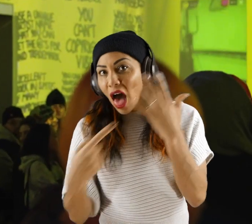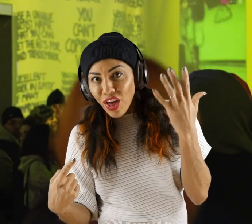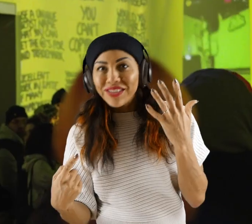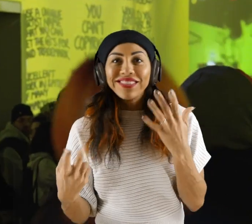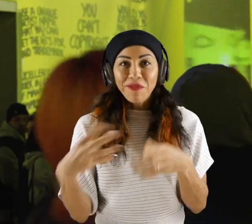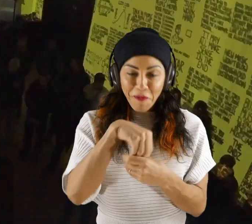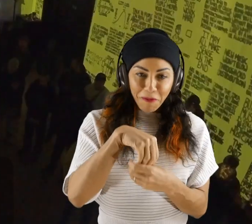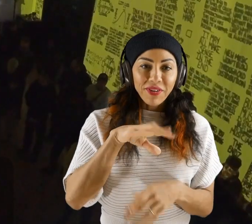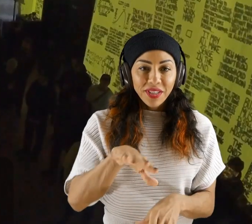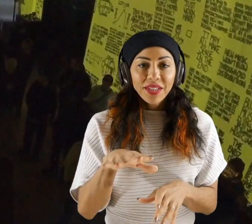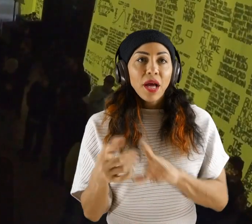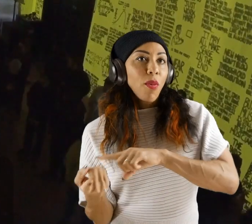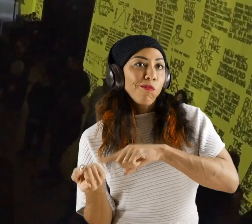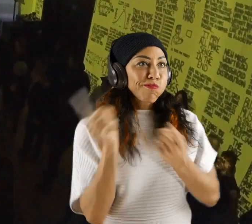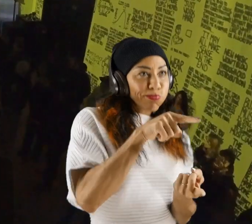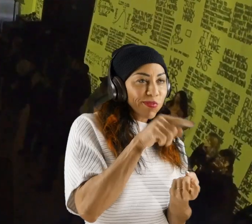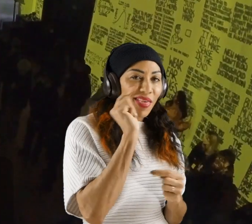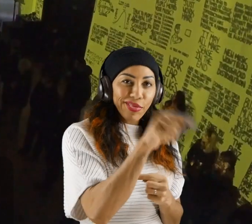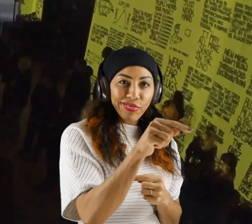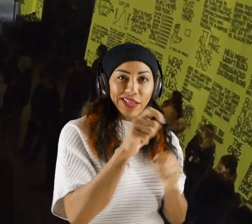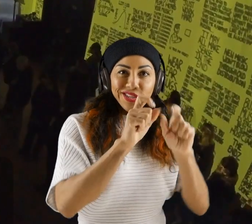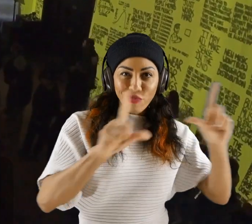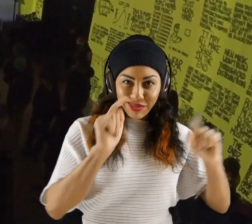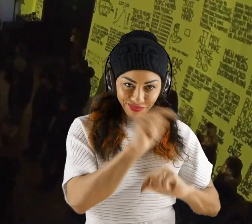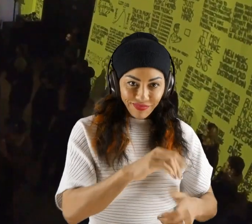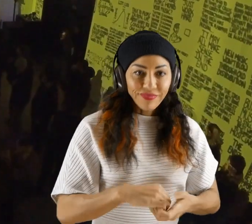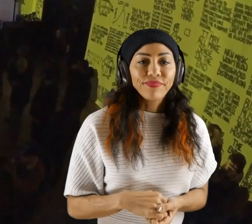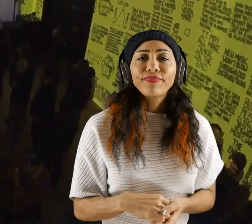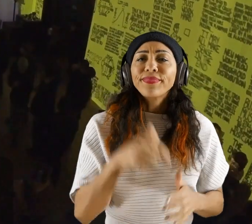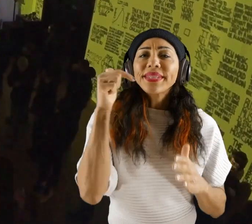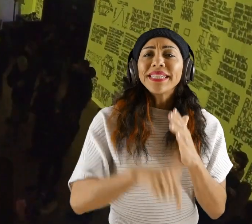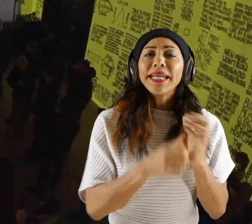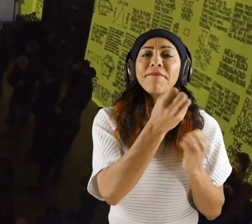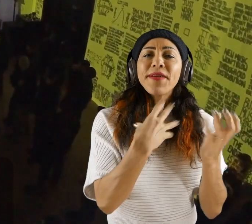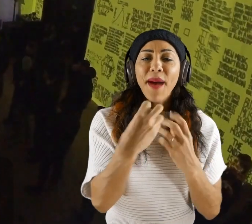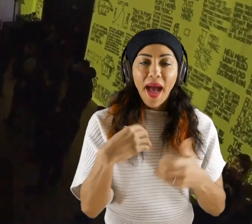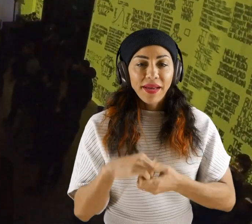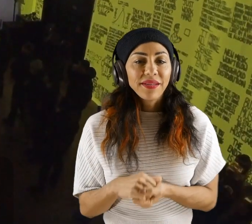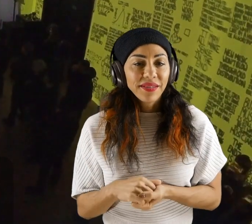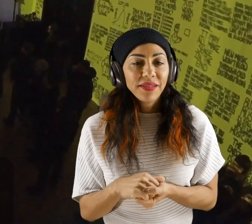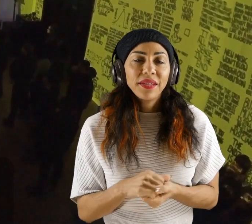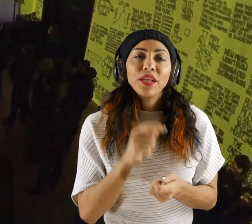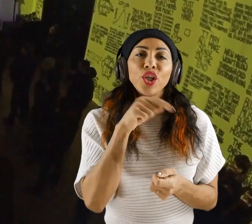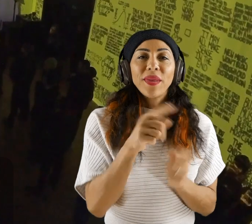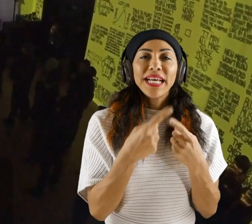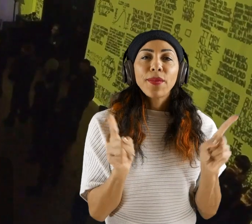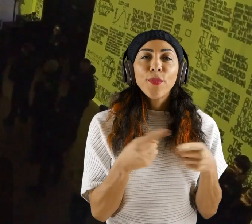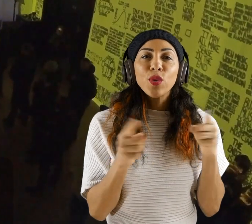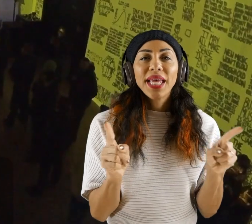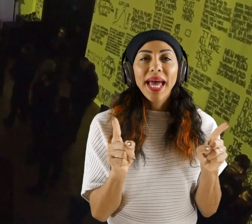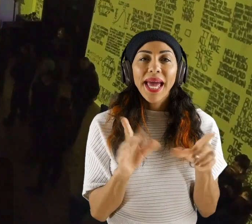to the screen here. Deep feedback. So with this album, when we made it in a week,